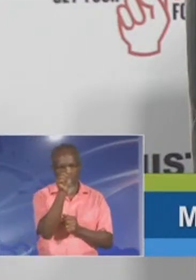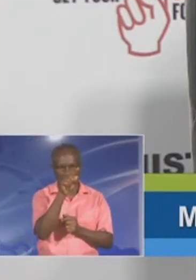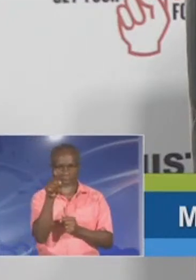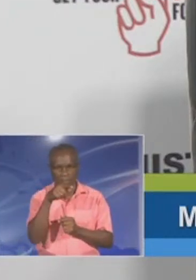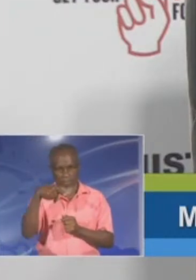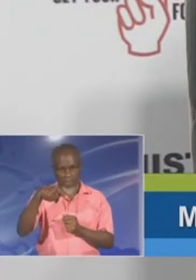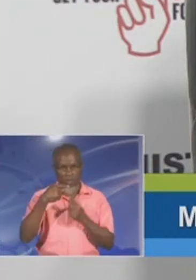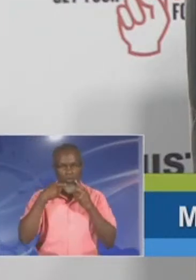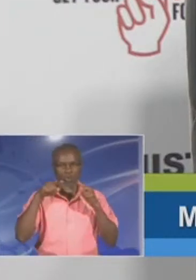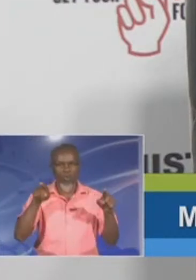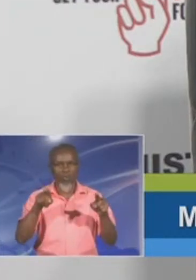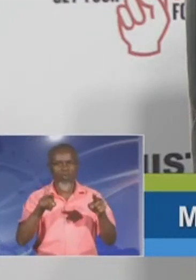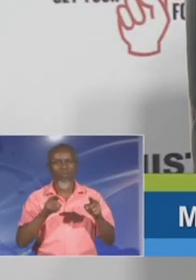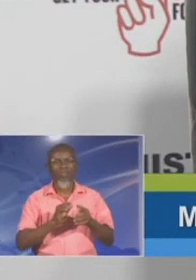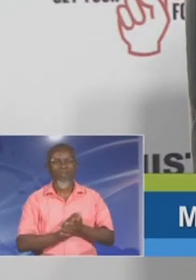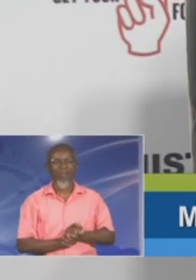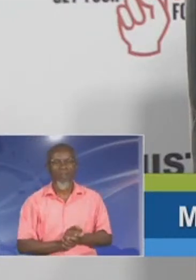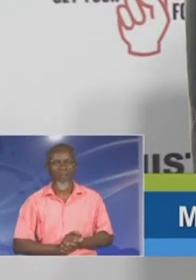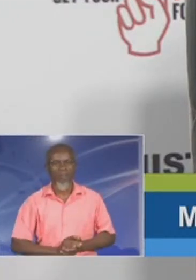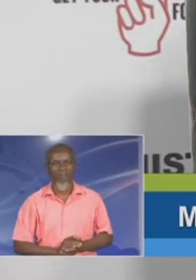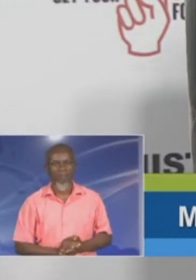please.